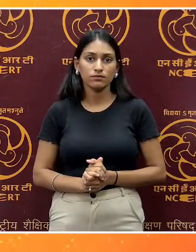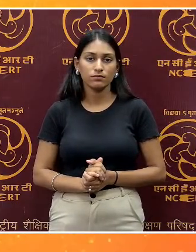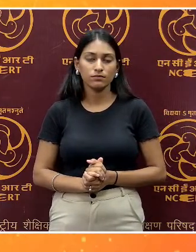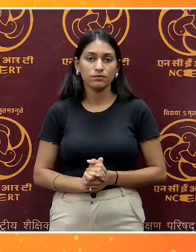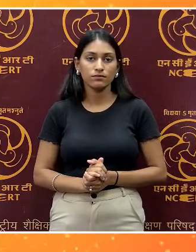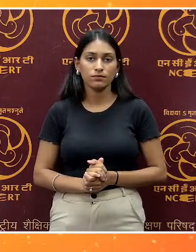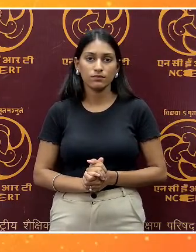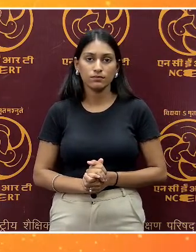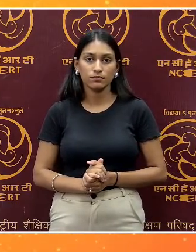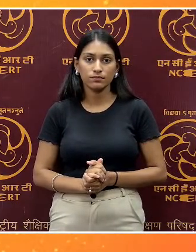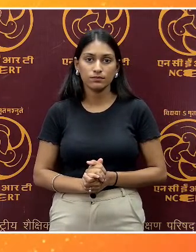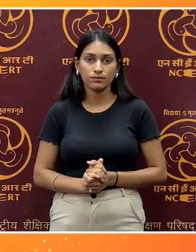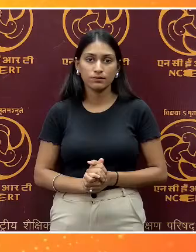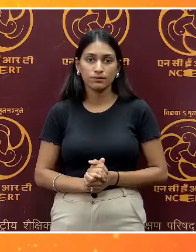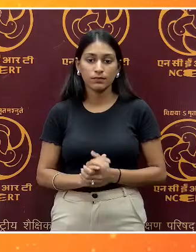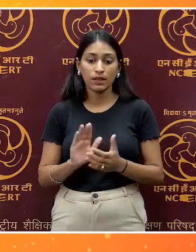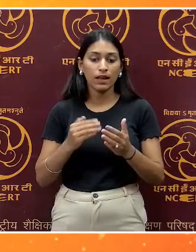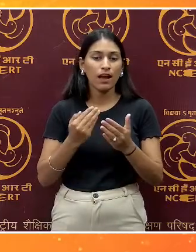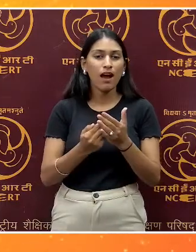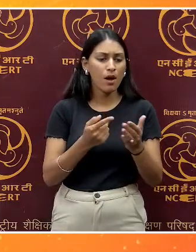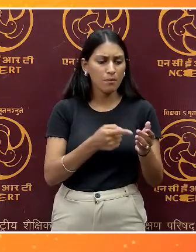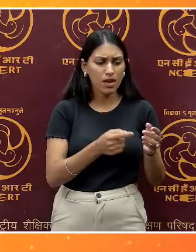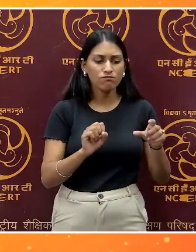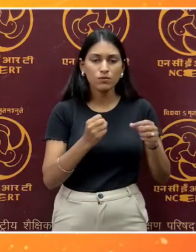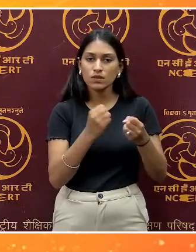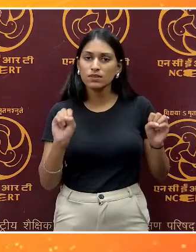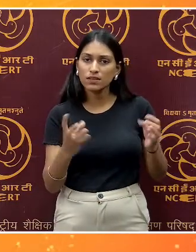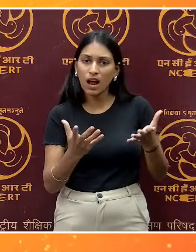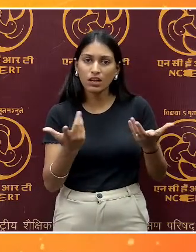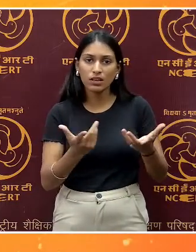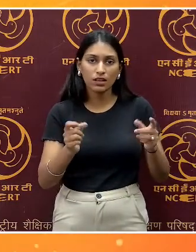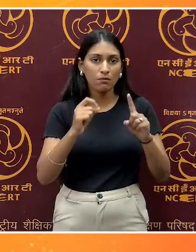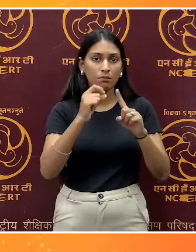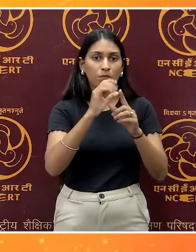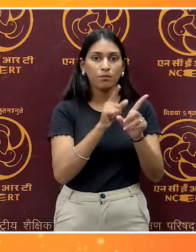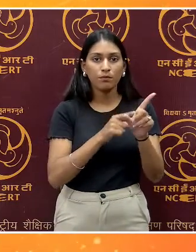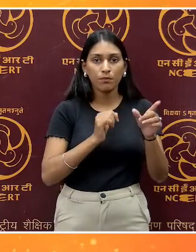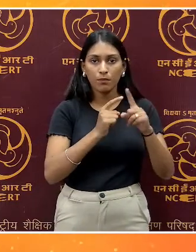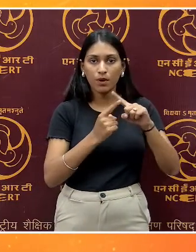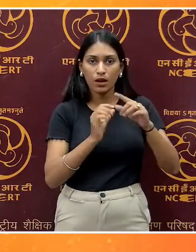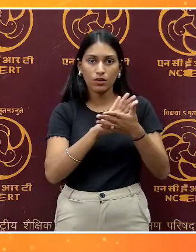Applying Pythagoras theorem, OB comes out to be 5 meter, direction